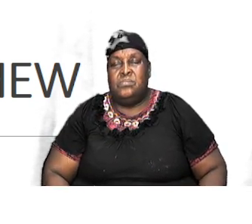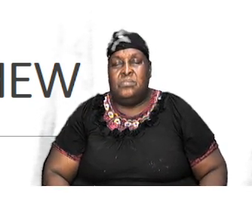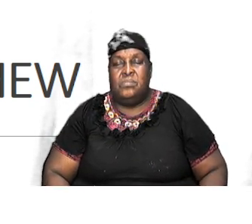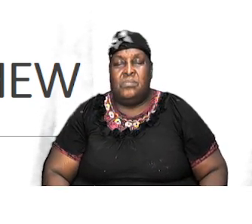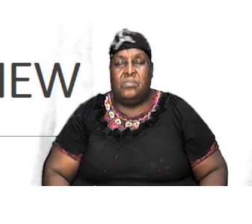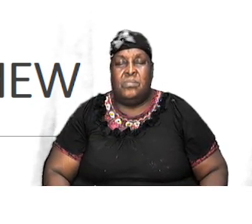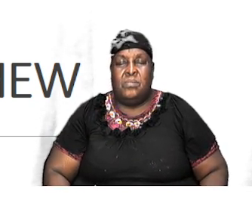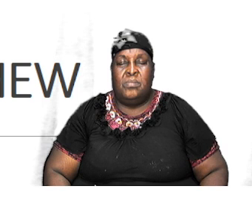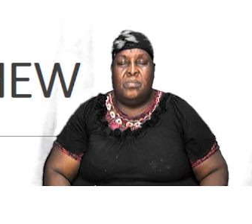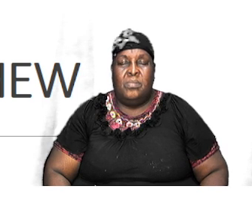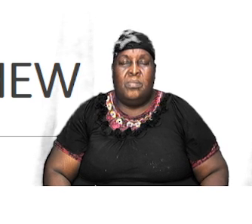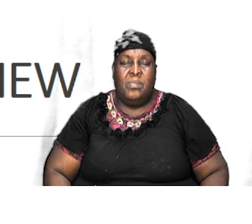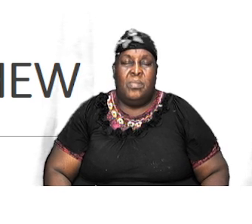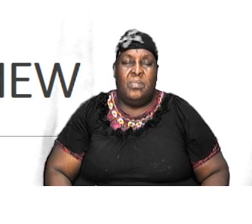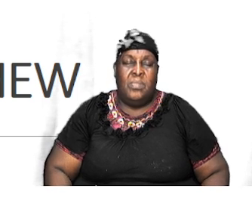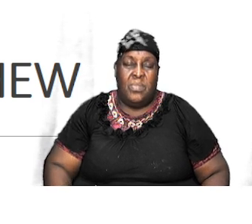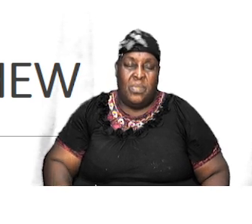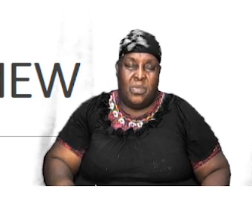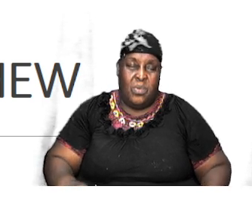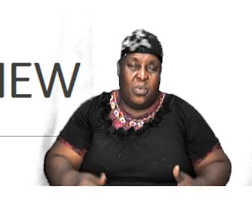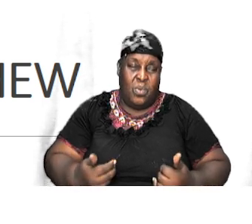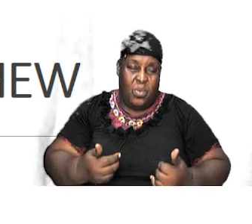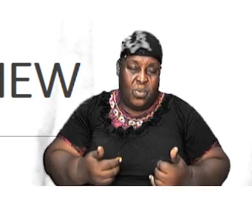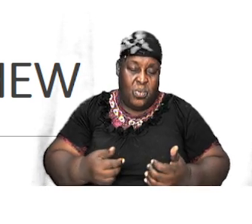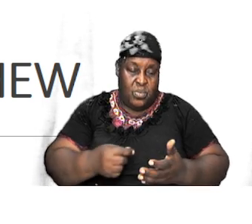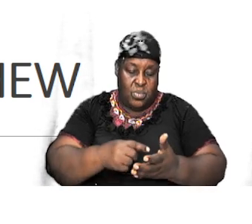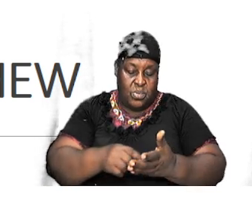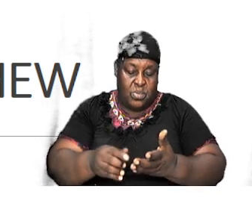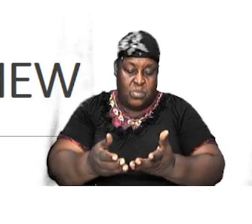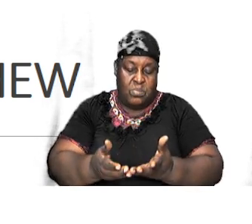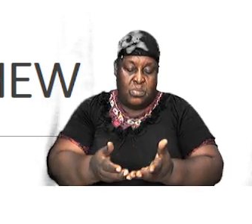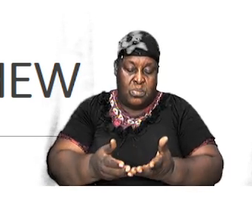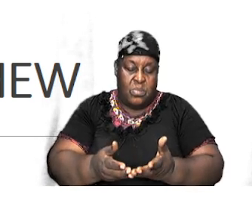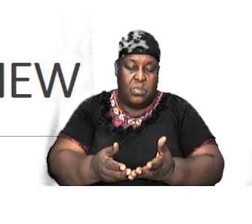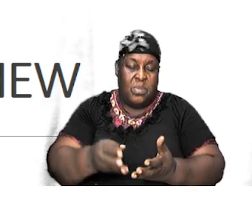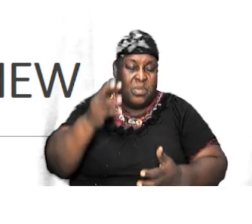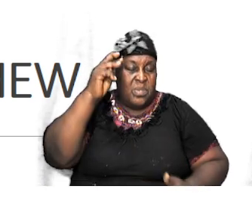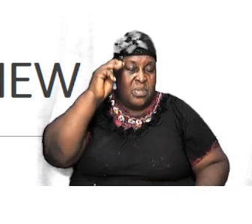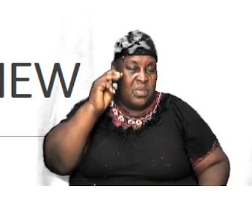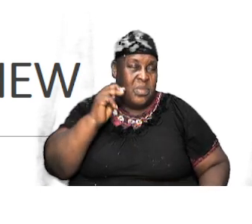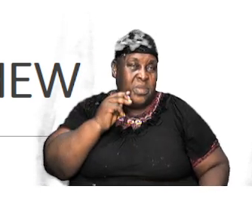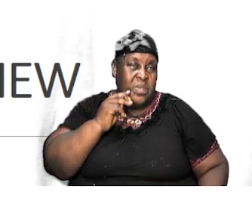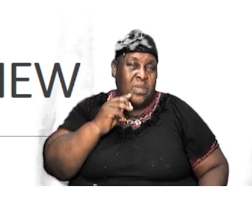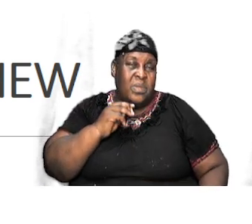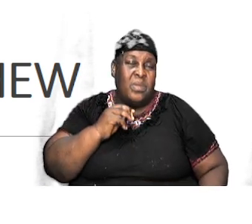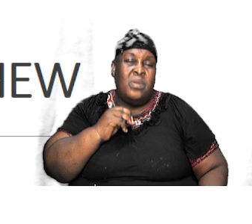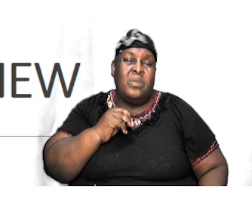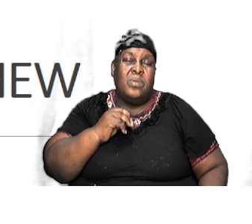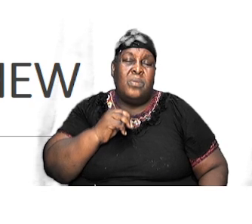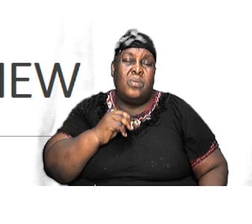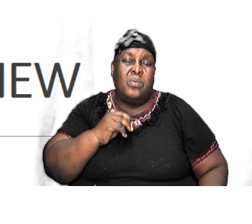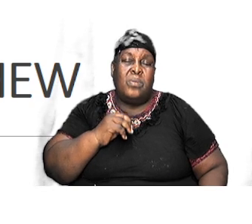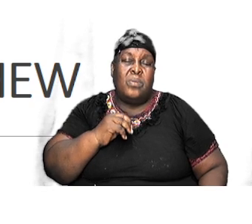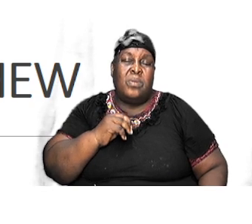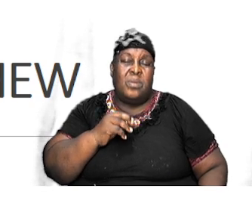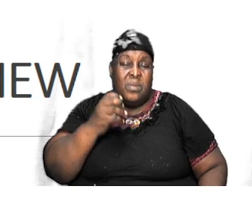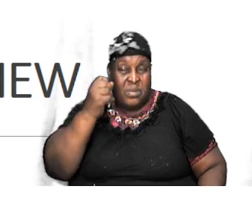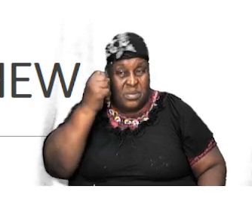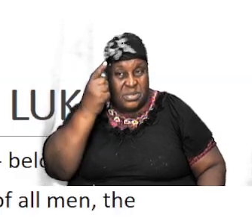said, a basic outline of the book of Matthew, you know. So when you're reading this, when you're reading the book of Matthew, you can bear these in